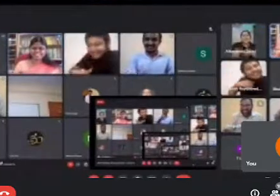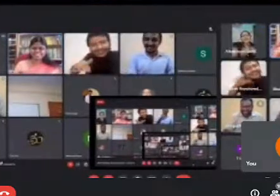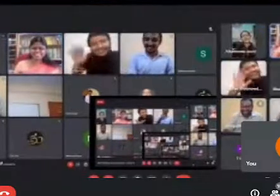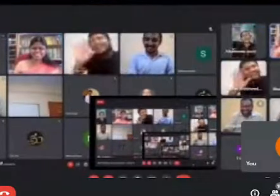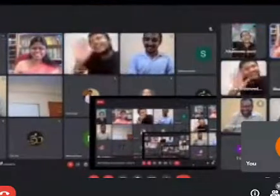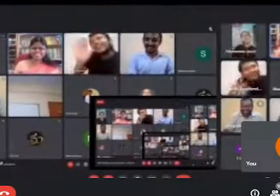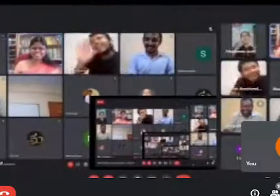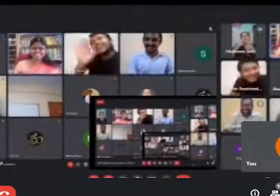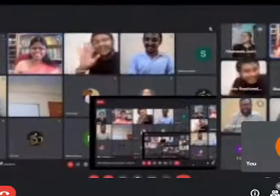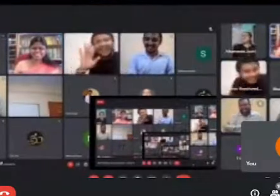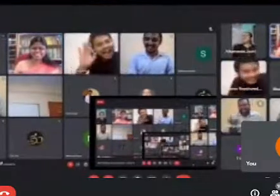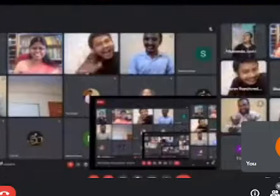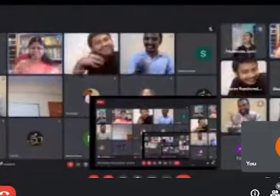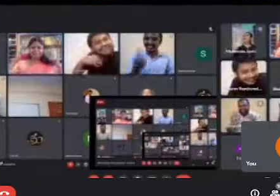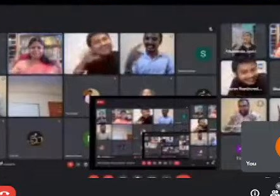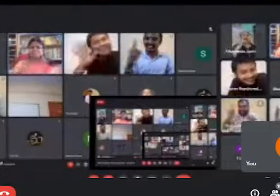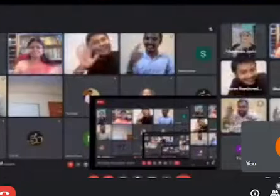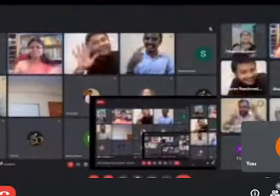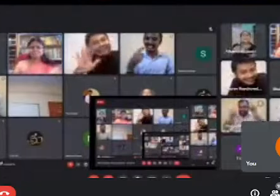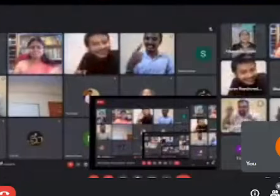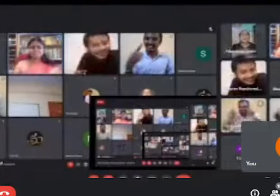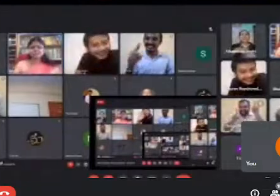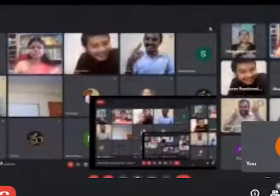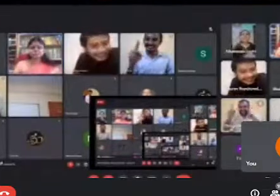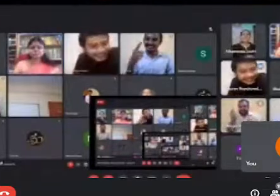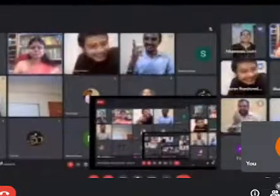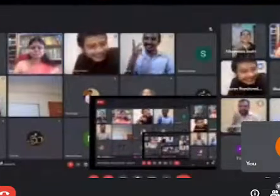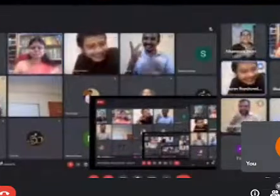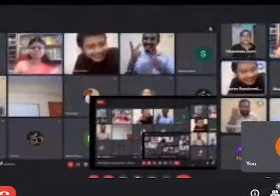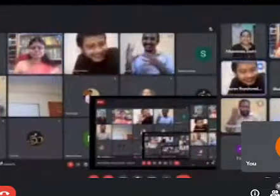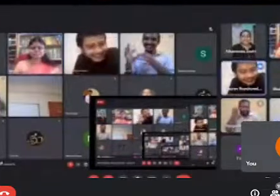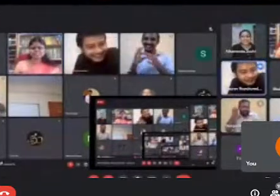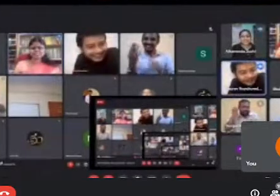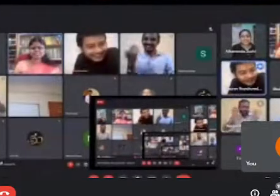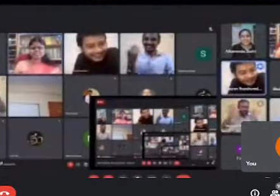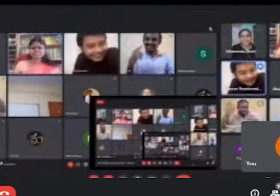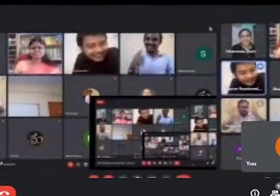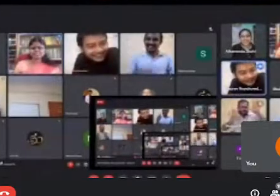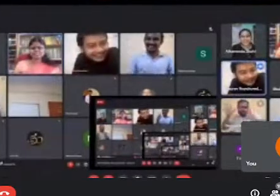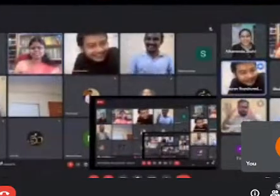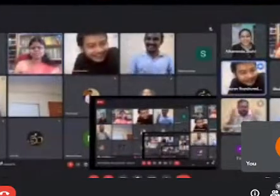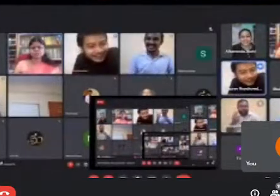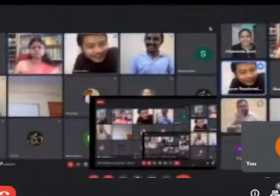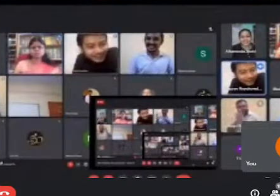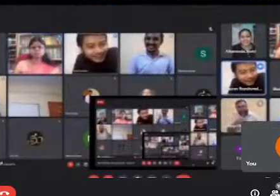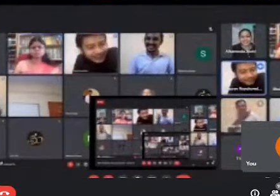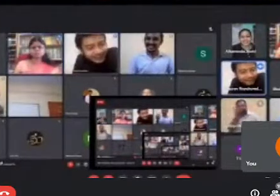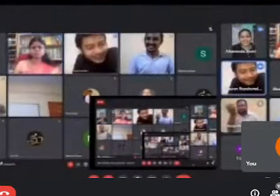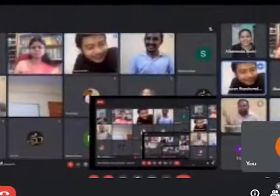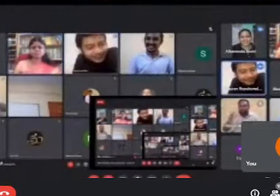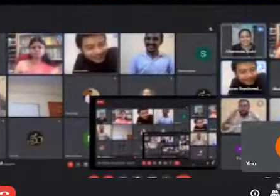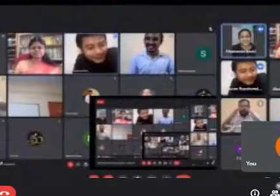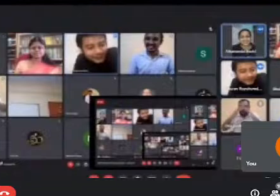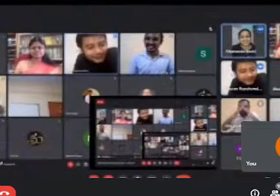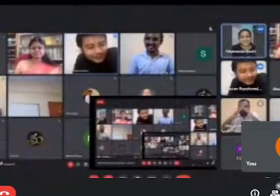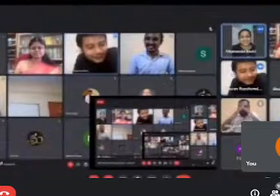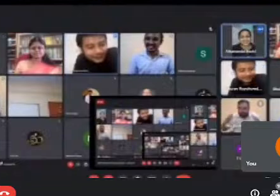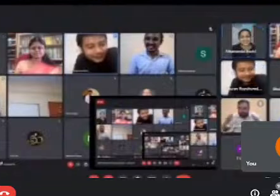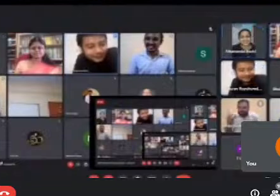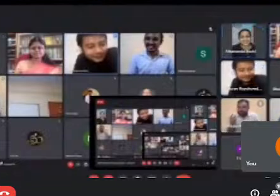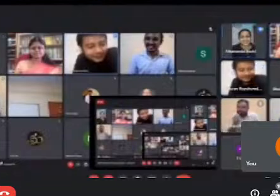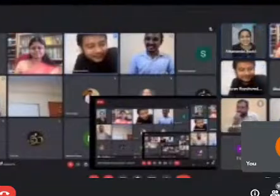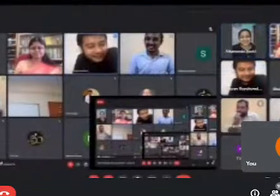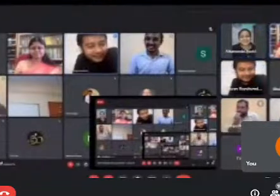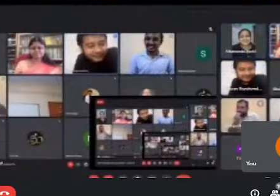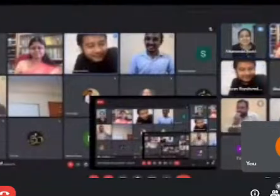really enjoyed your presentation. See, And the such a language, spoken language also has a lot of visual elements in it. yes, non-verbal This